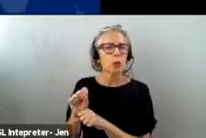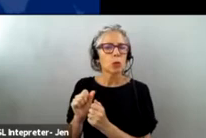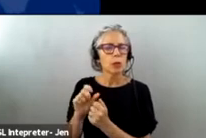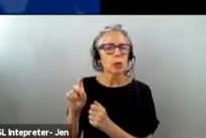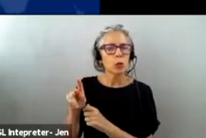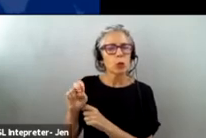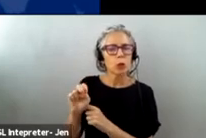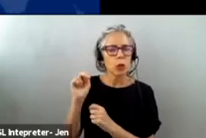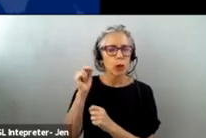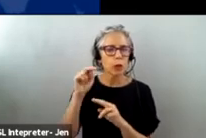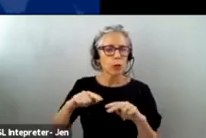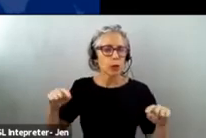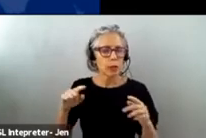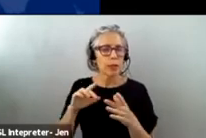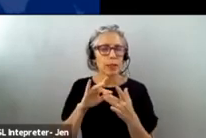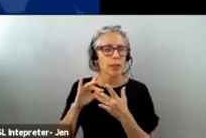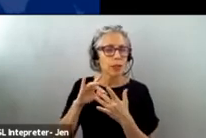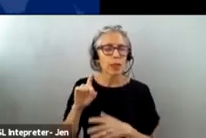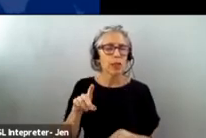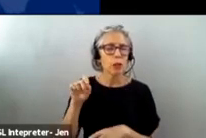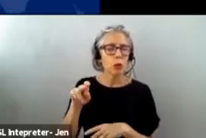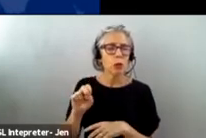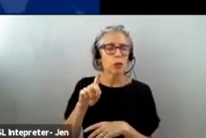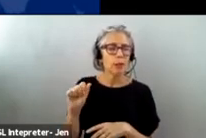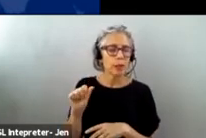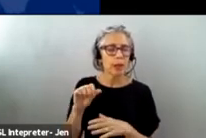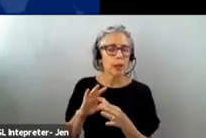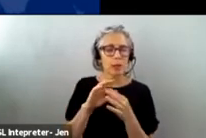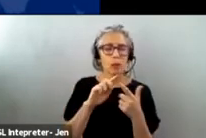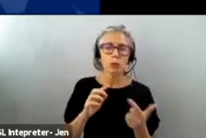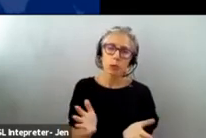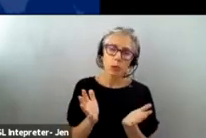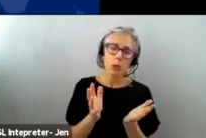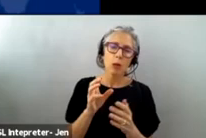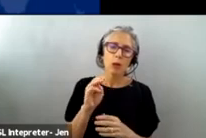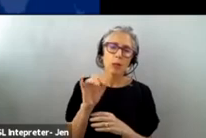Neurodiversity Connection and the Duke Disability Alliance to promote autism here on campus.